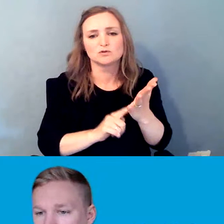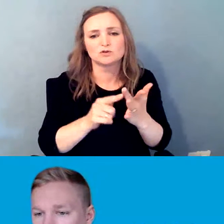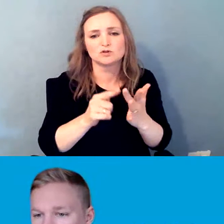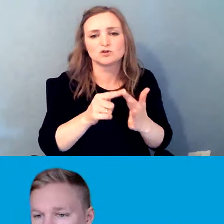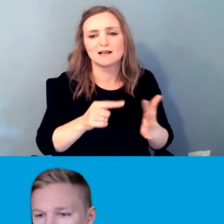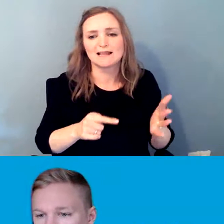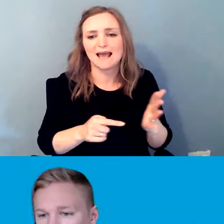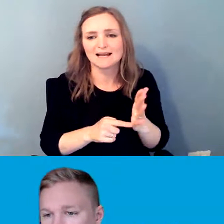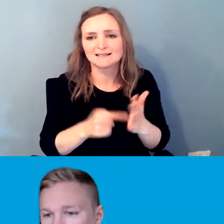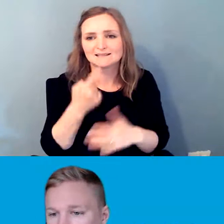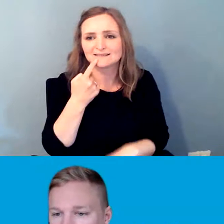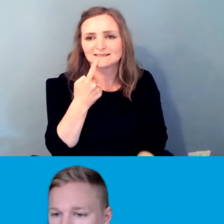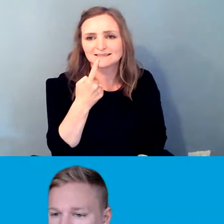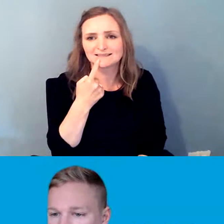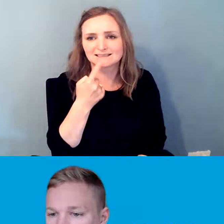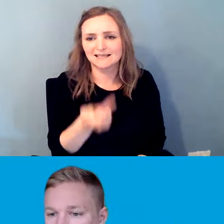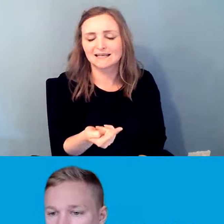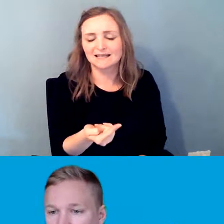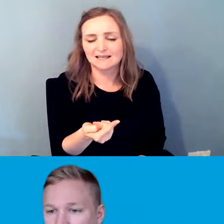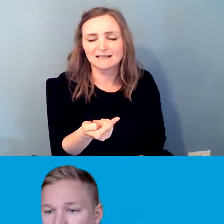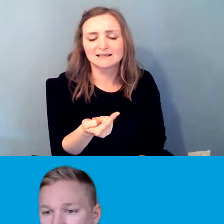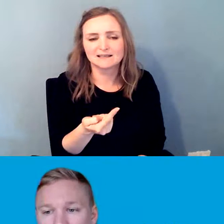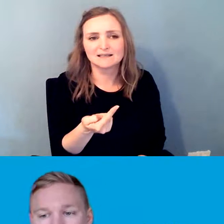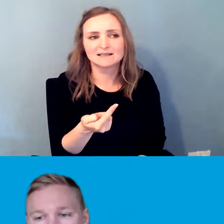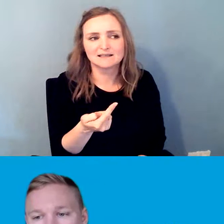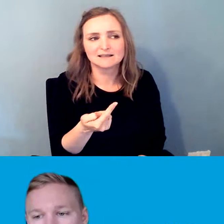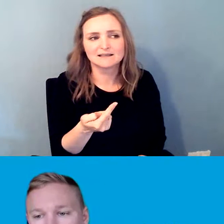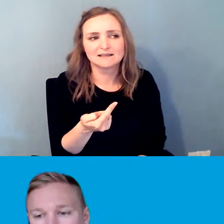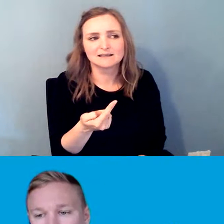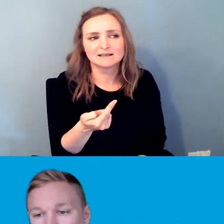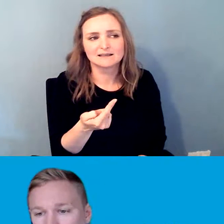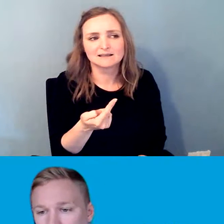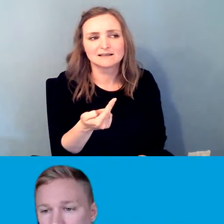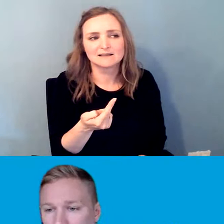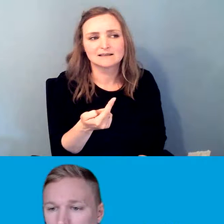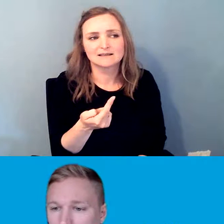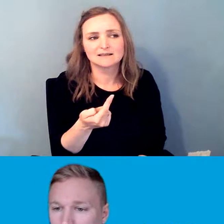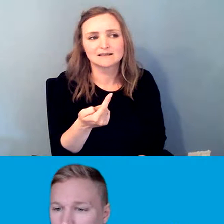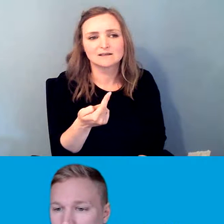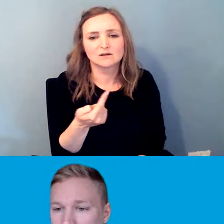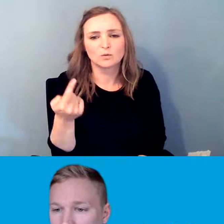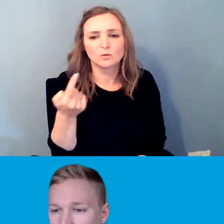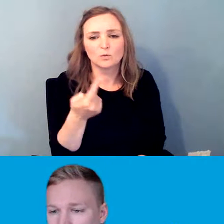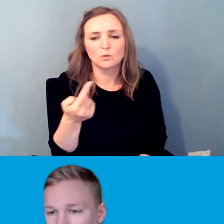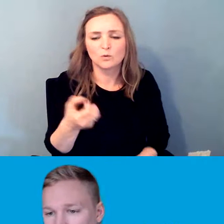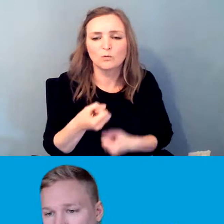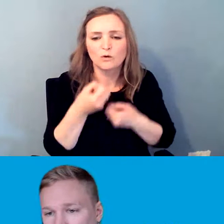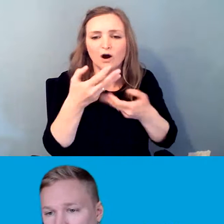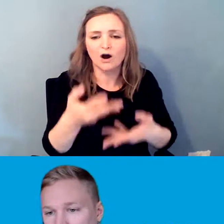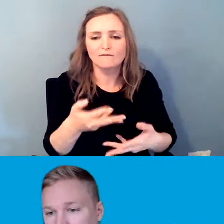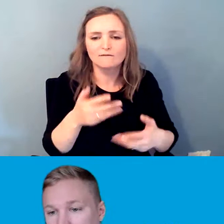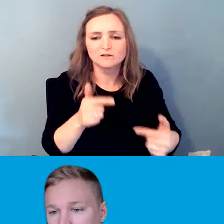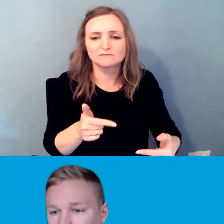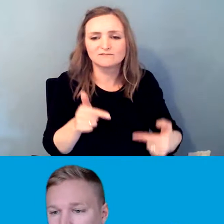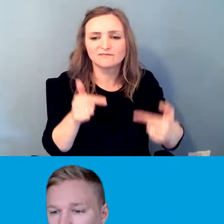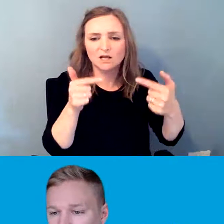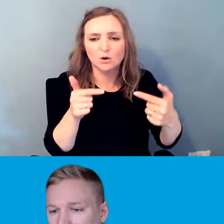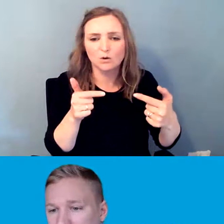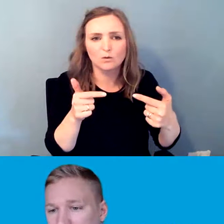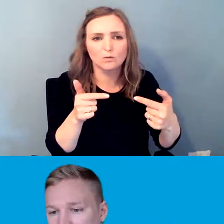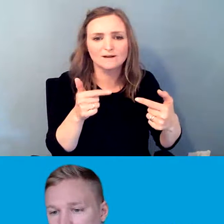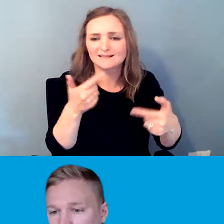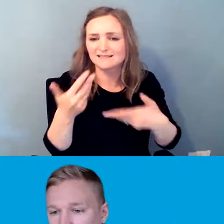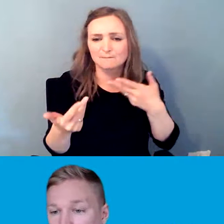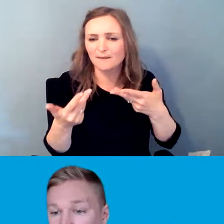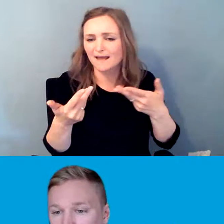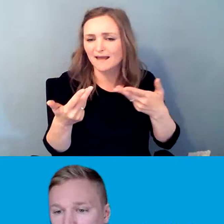comment about disparity on who's been offered a video appointment in the different primary care networks,